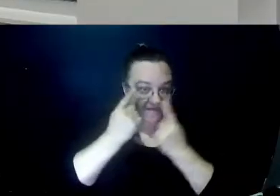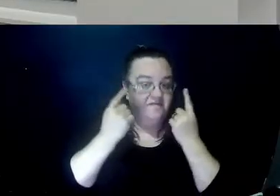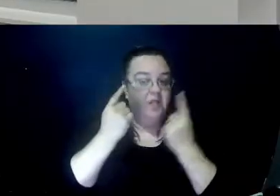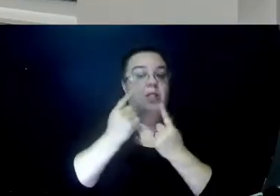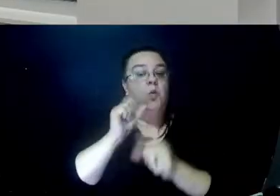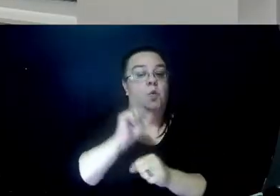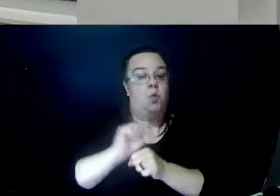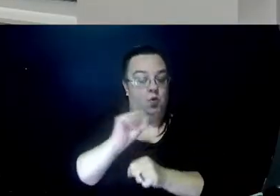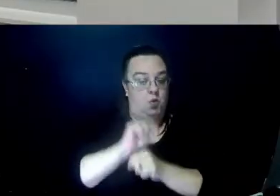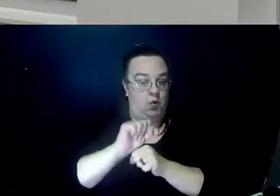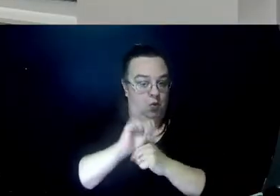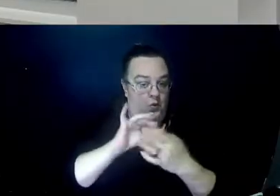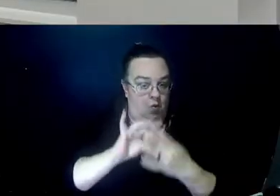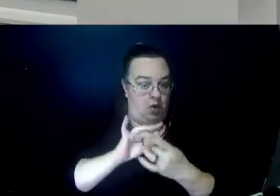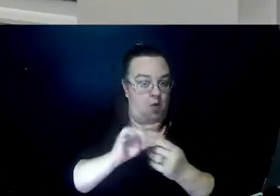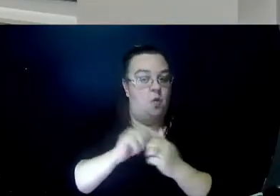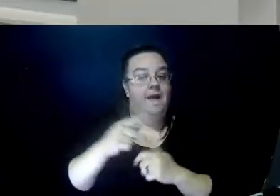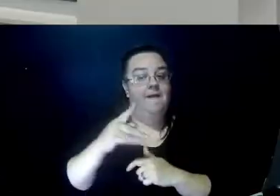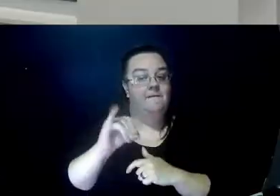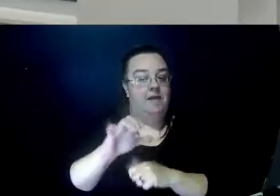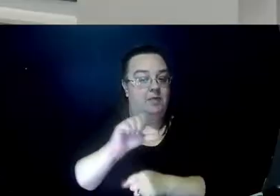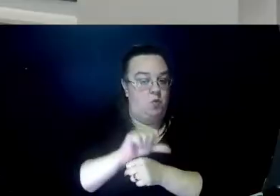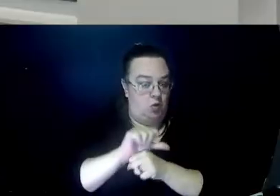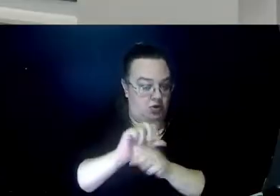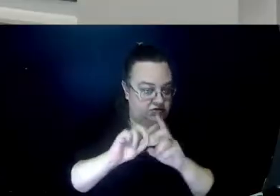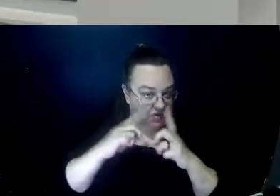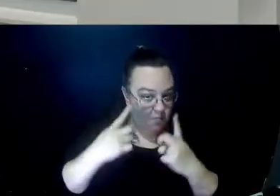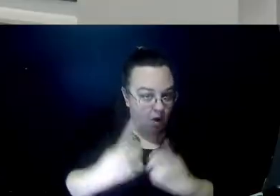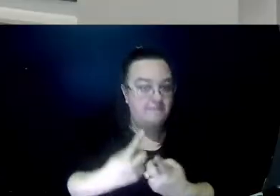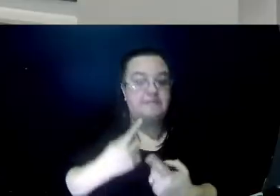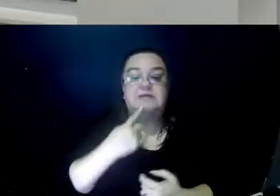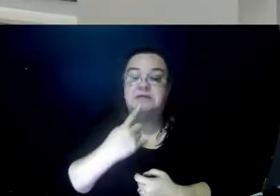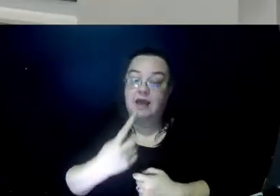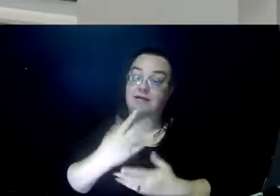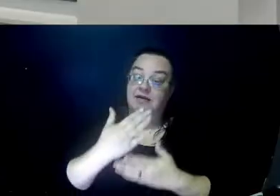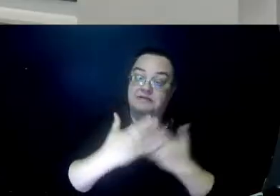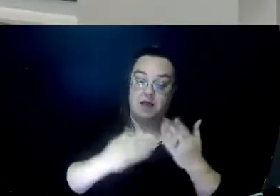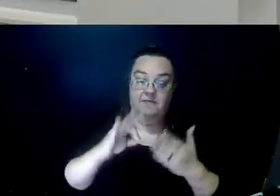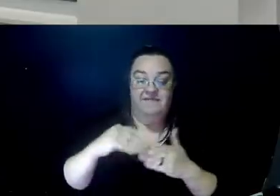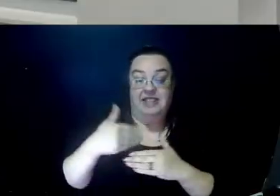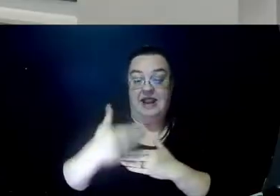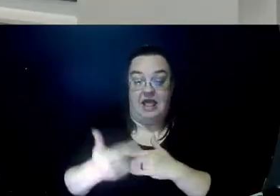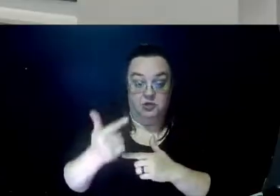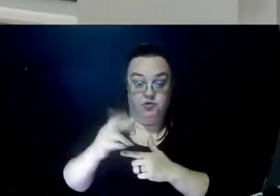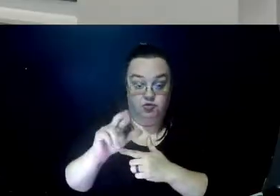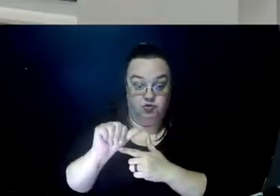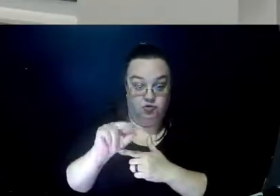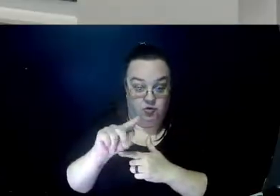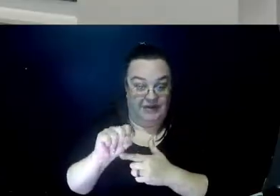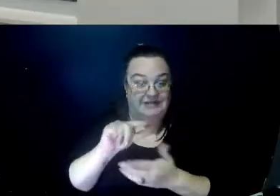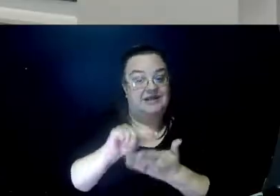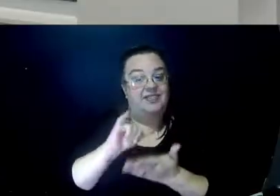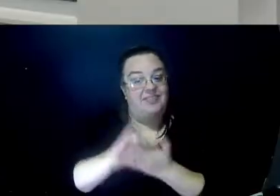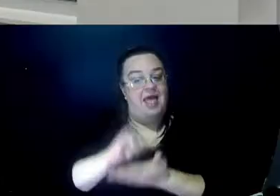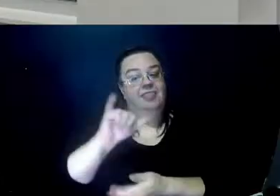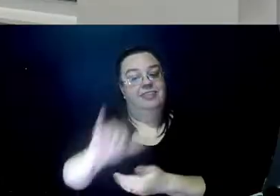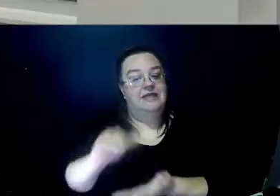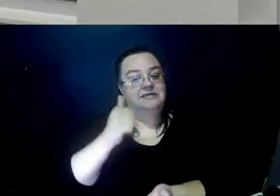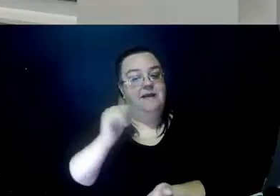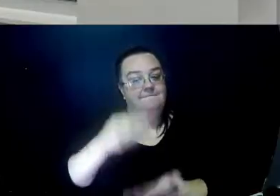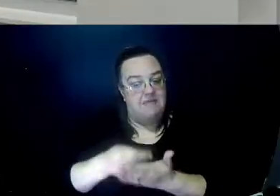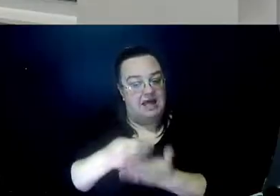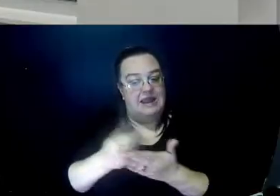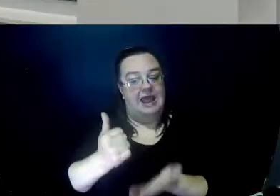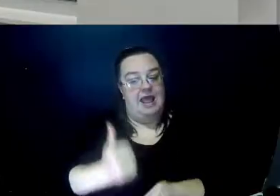working relationship with the Public Works Department saying some of the next grants that this money helped enable them to